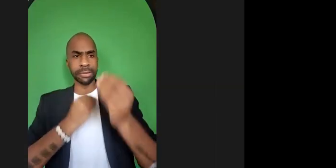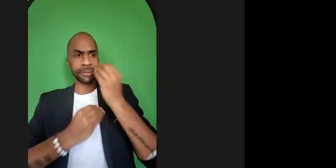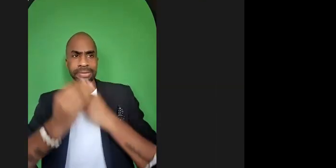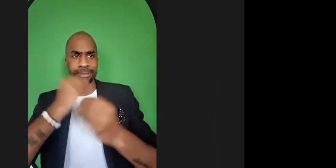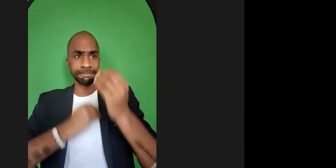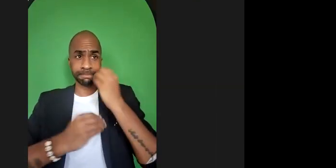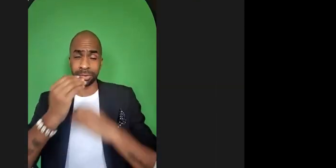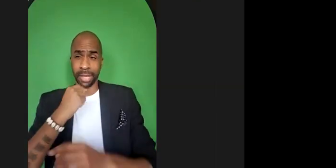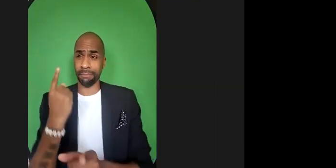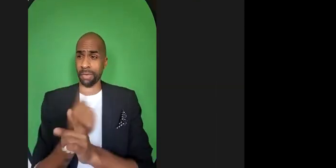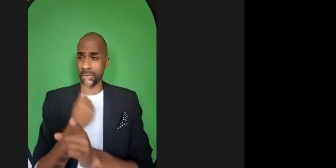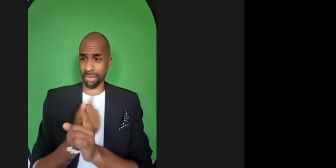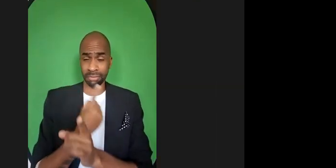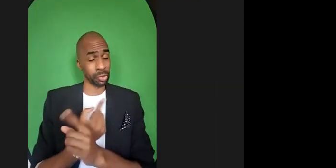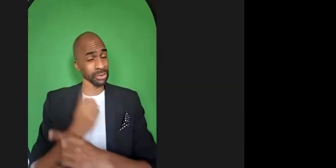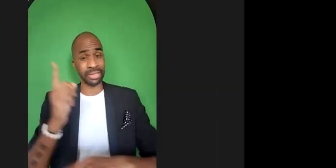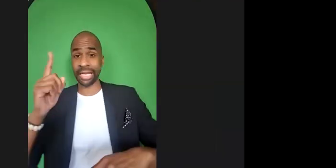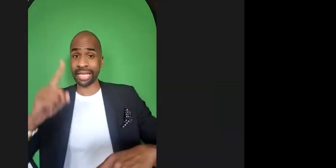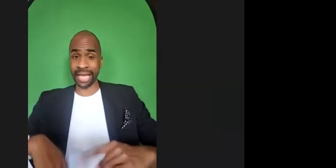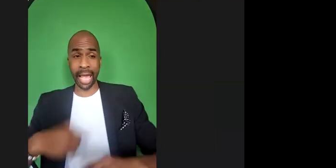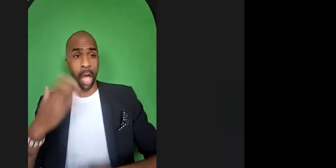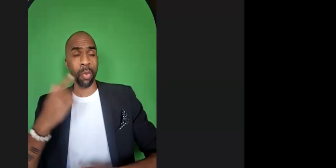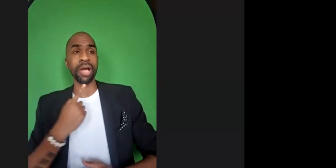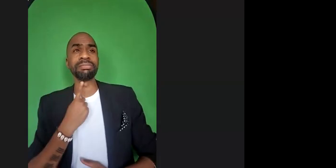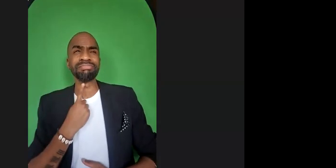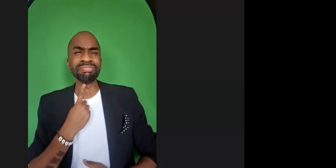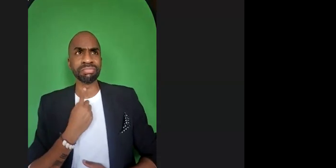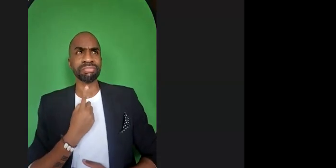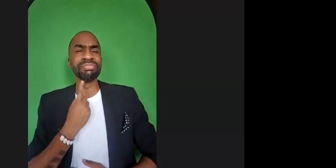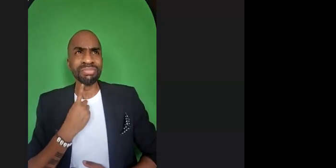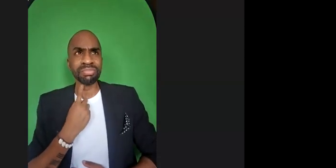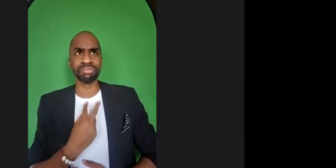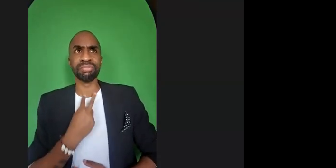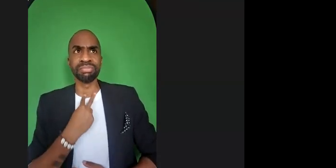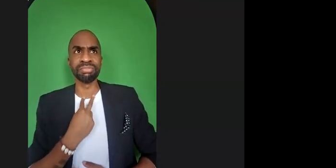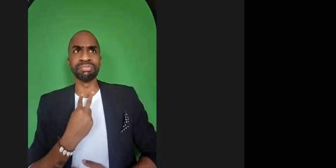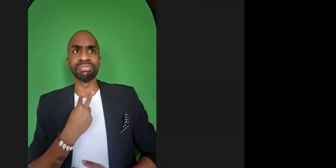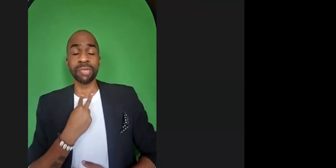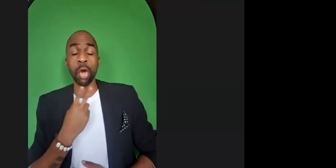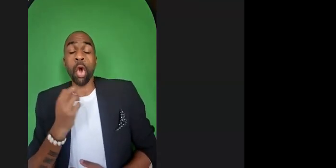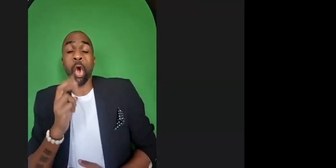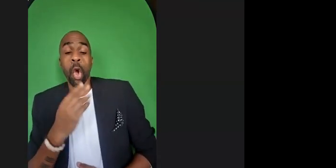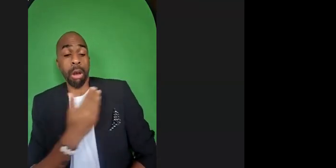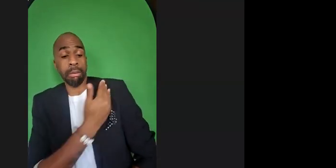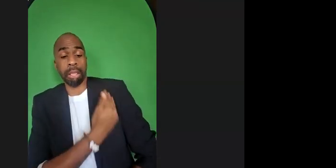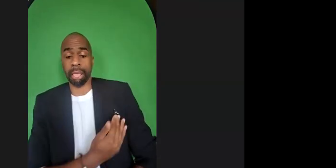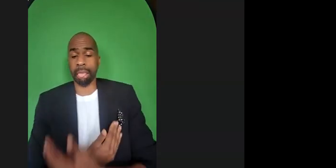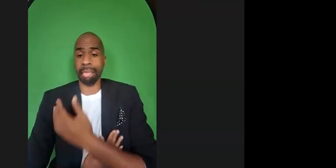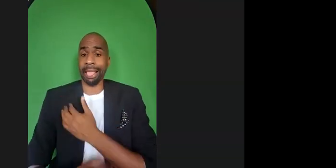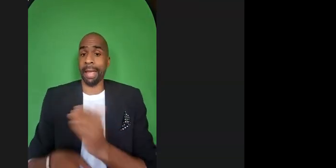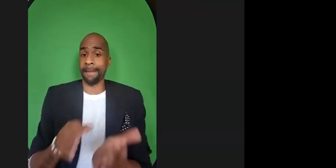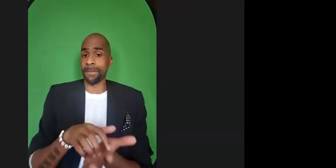their body needs because of difficulty swallowing, for example, or sometimes it's just limb weakness makes it difficult to get enough food to their